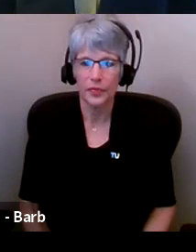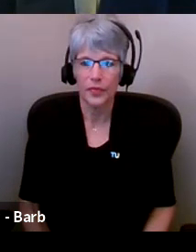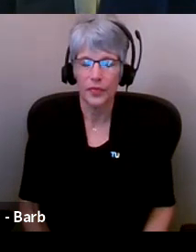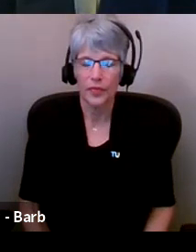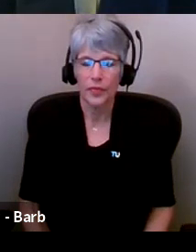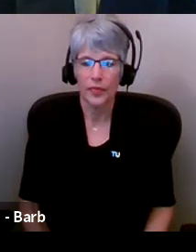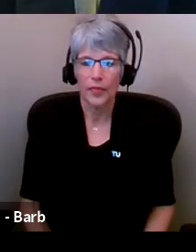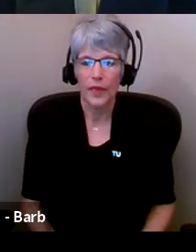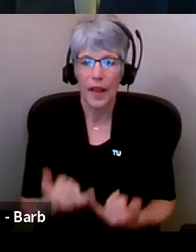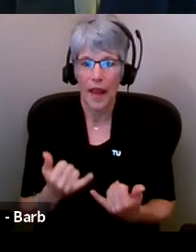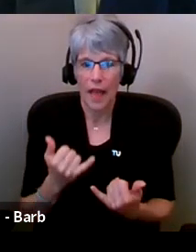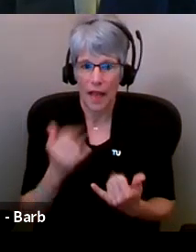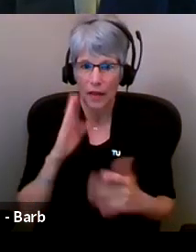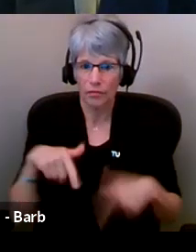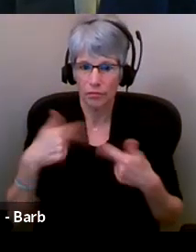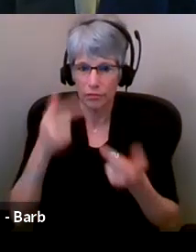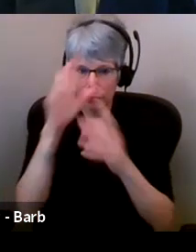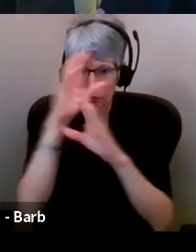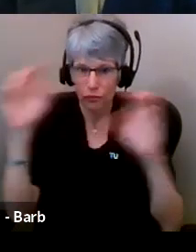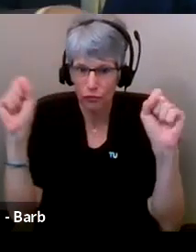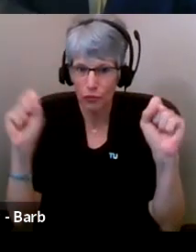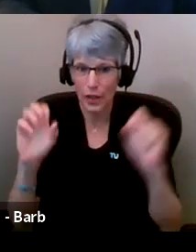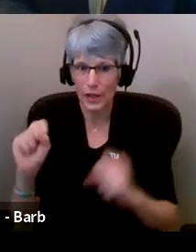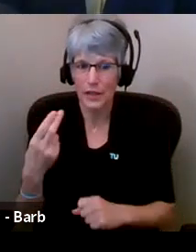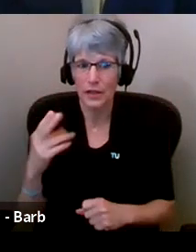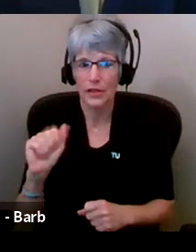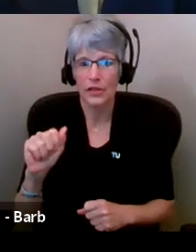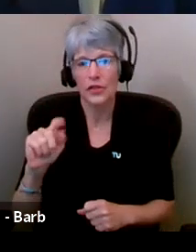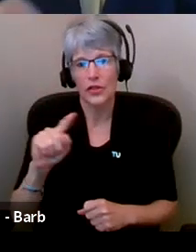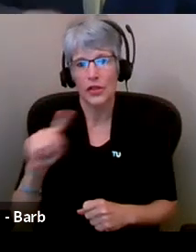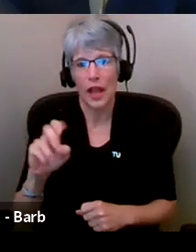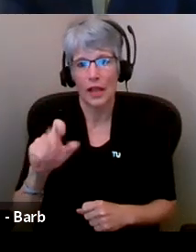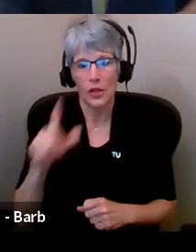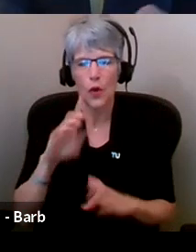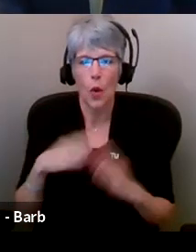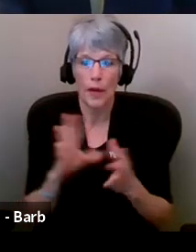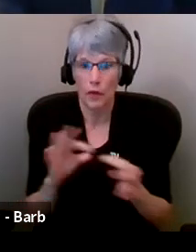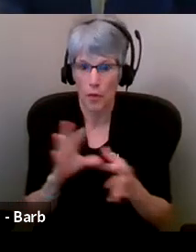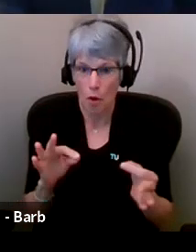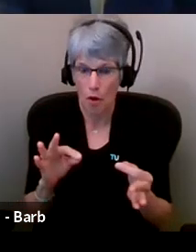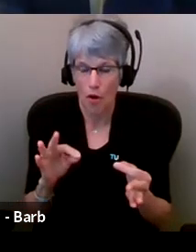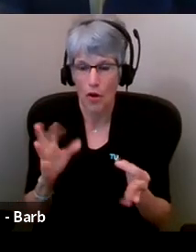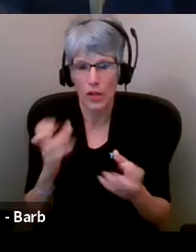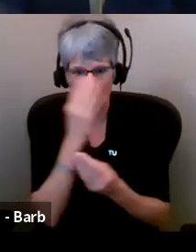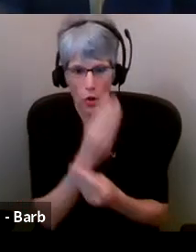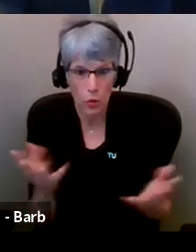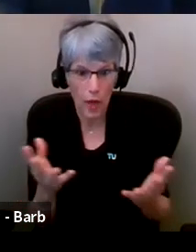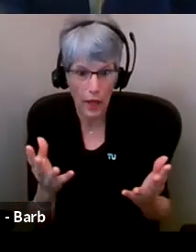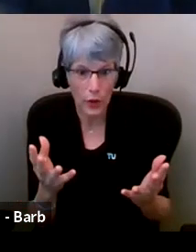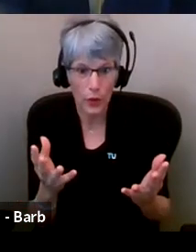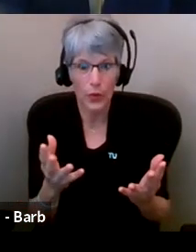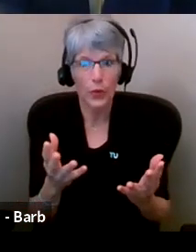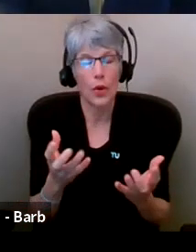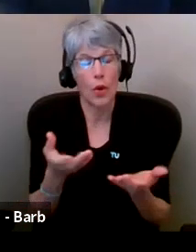And I'm going to hand things over now to President Schatzel to provide some opening remarks. I do want to let everyone know, however, to ask